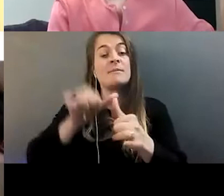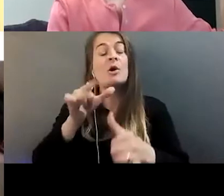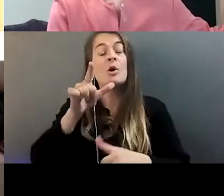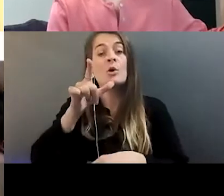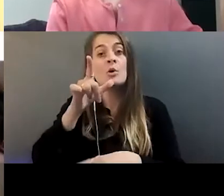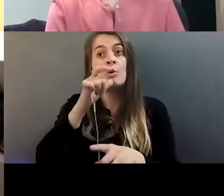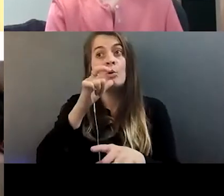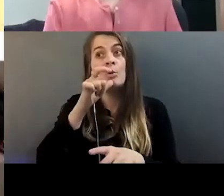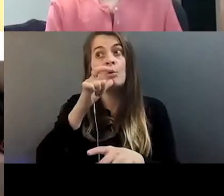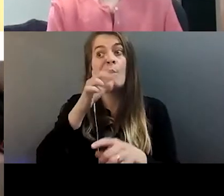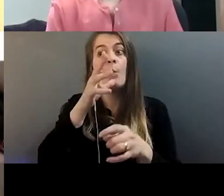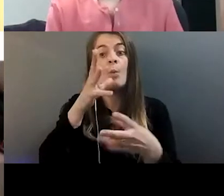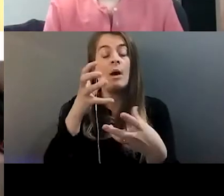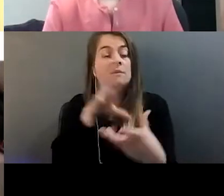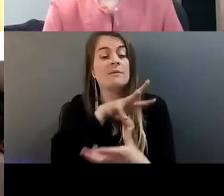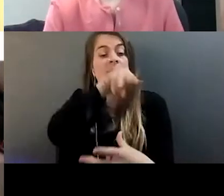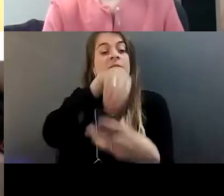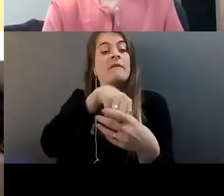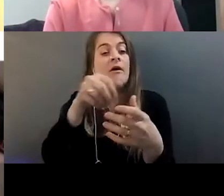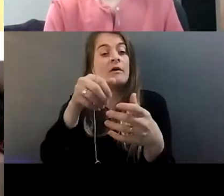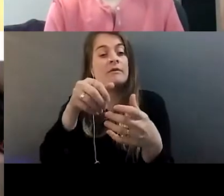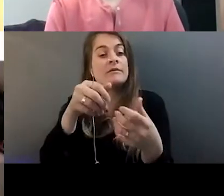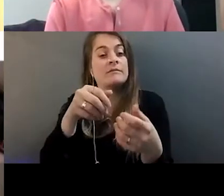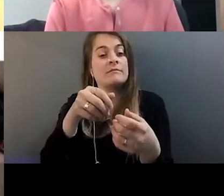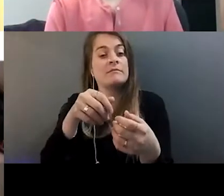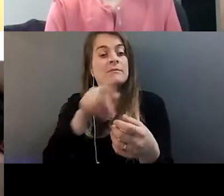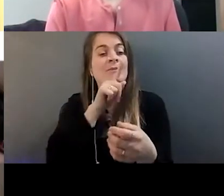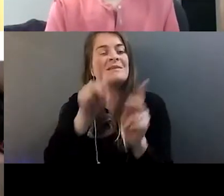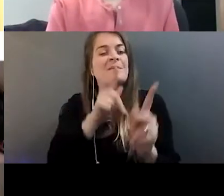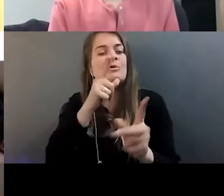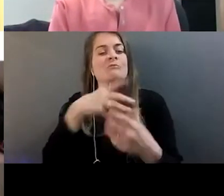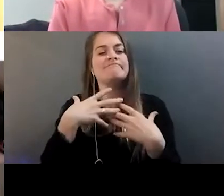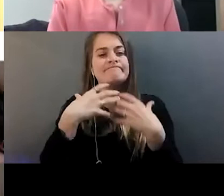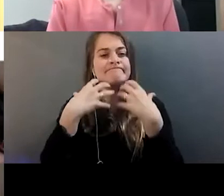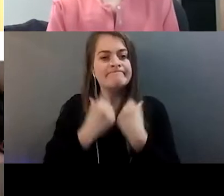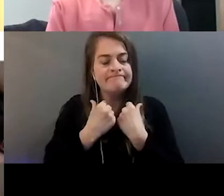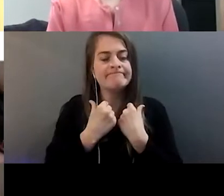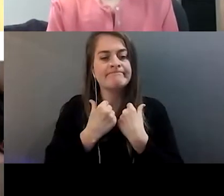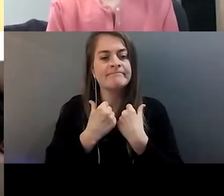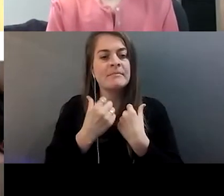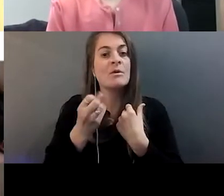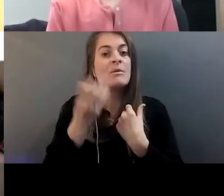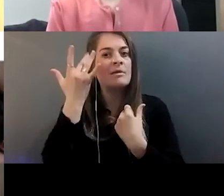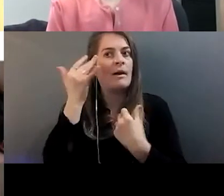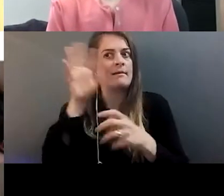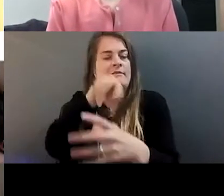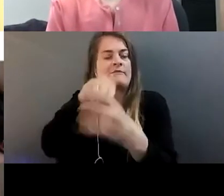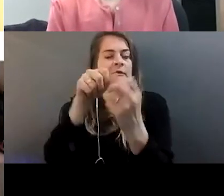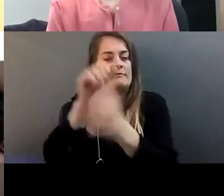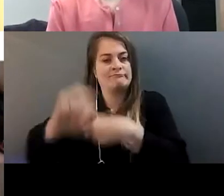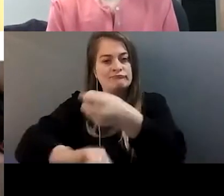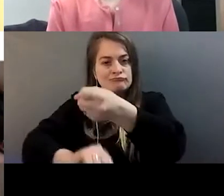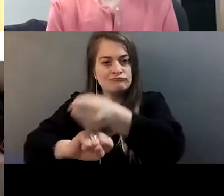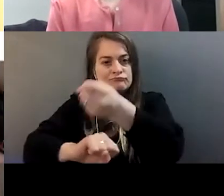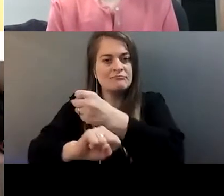going to get involved are the people who care the most. That's why they're involved. That's the other sort of boat